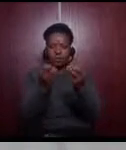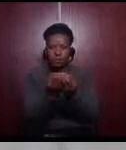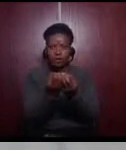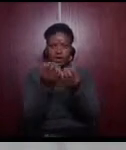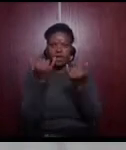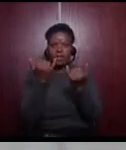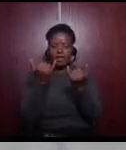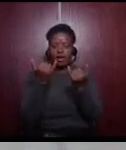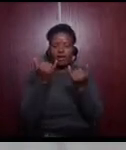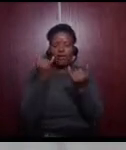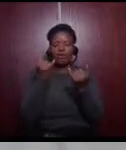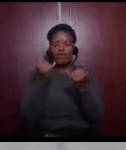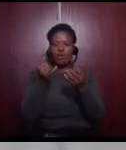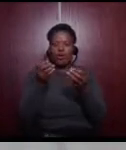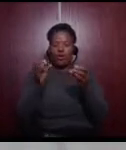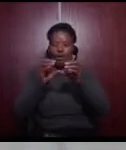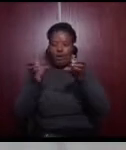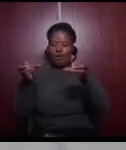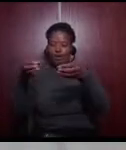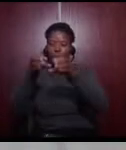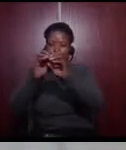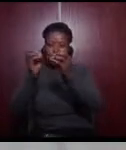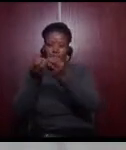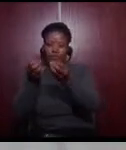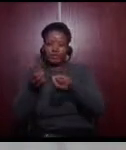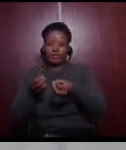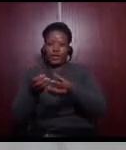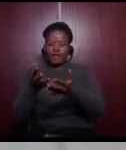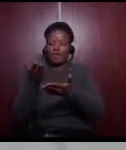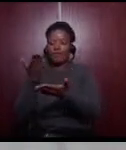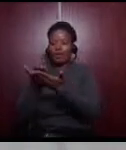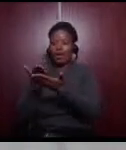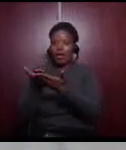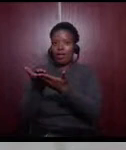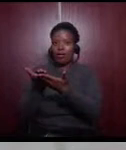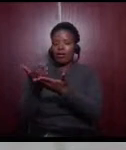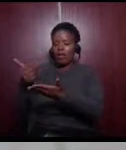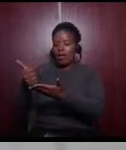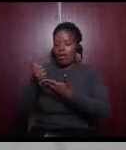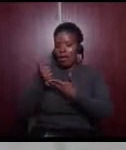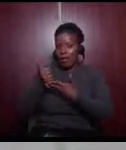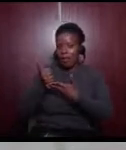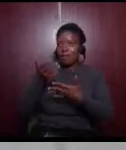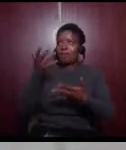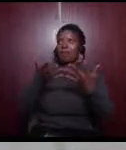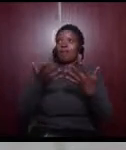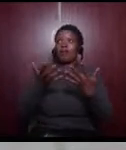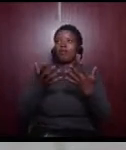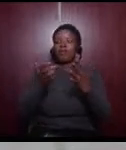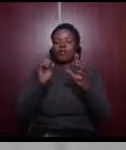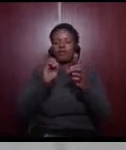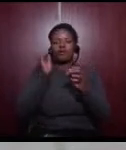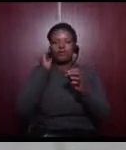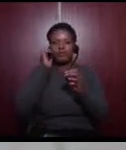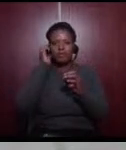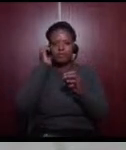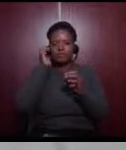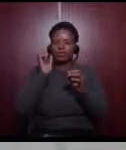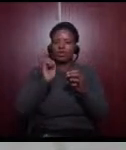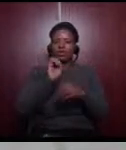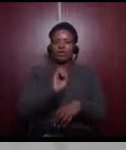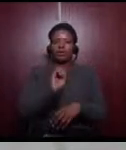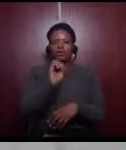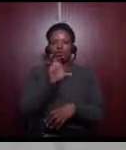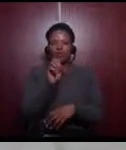implementing agents who will be assisting us to implement. When there's a disaster in Soweto, we will call, let's